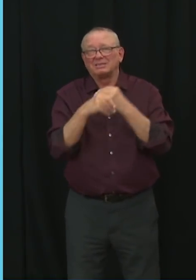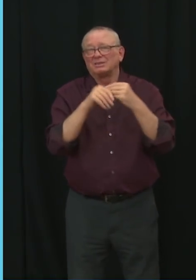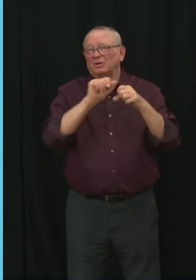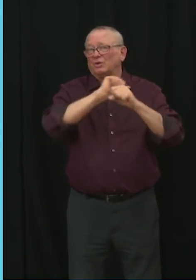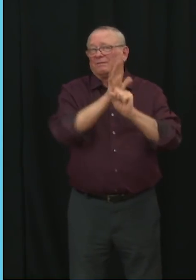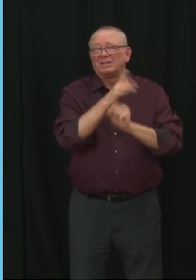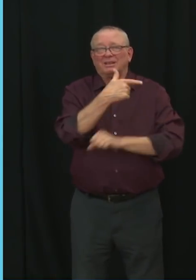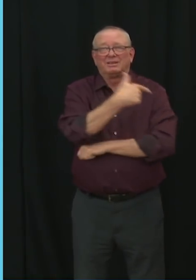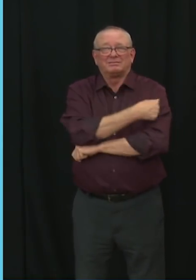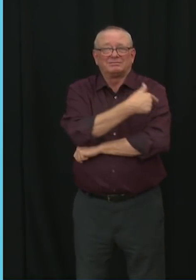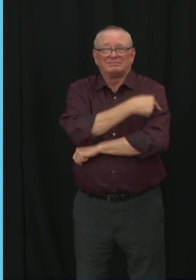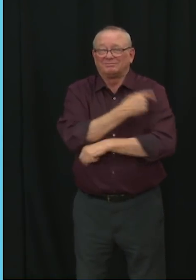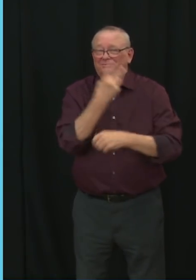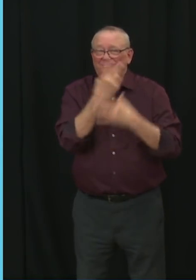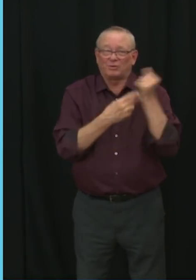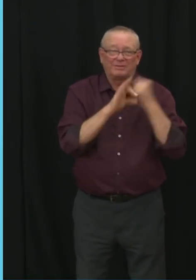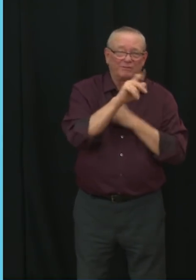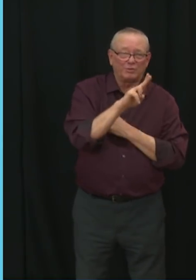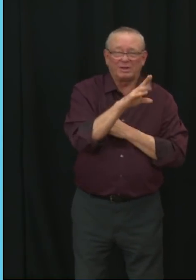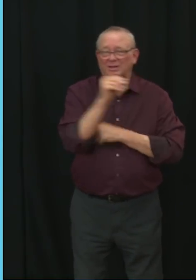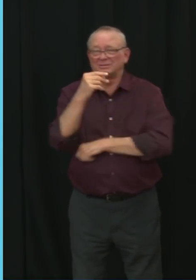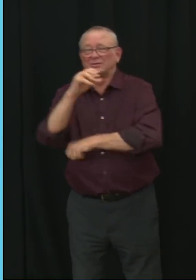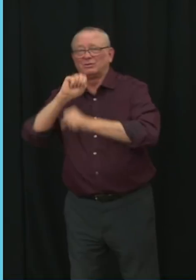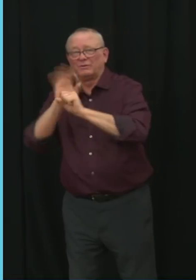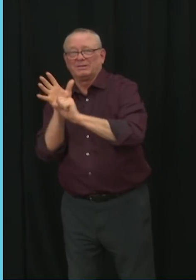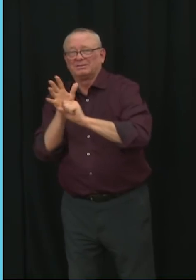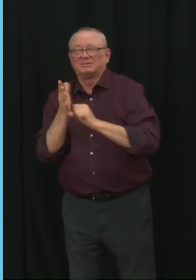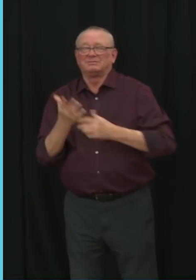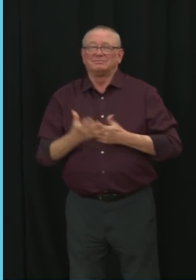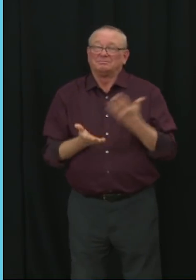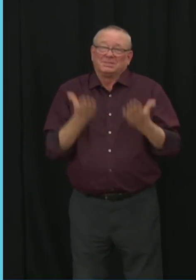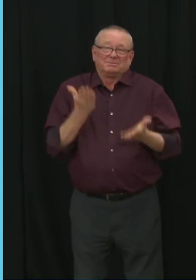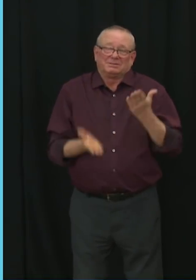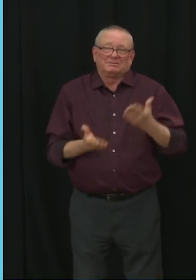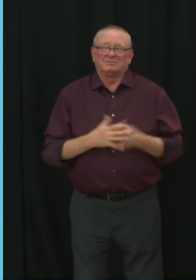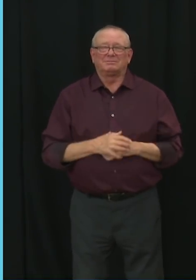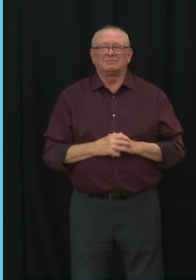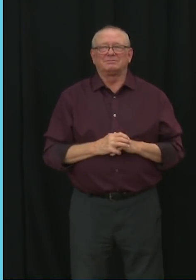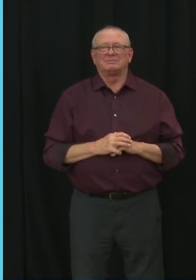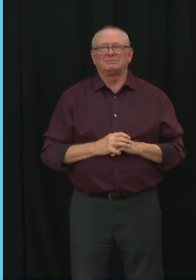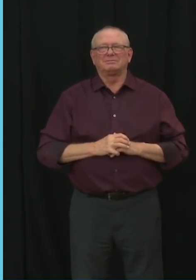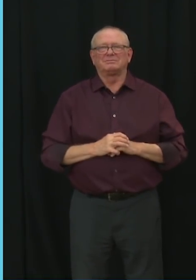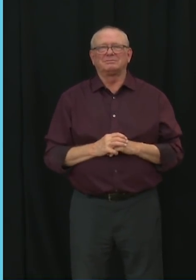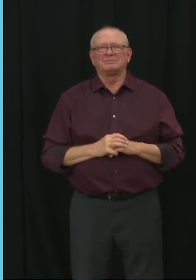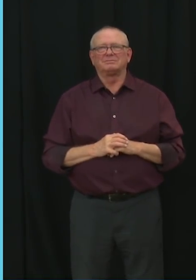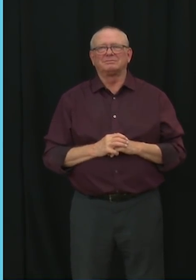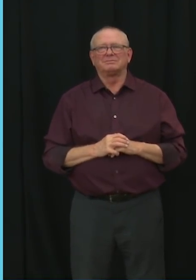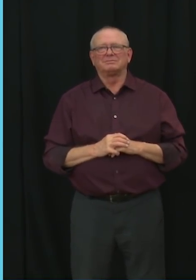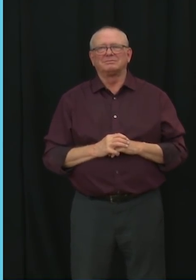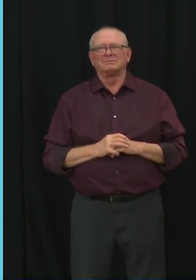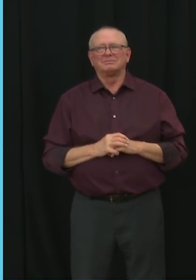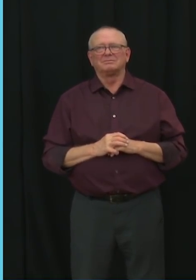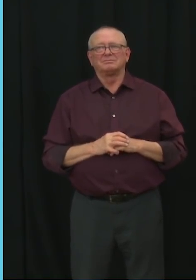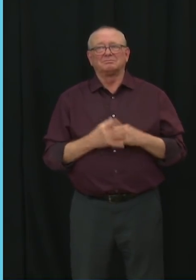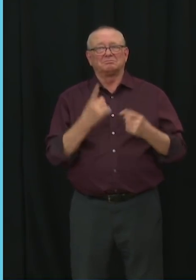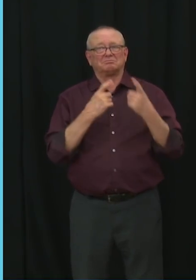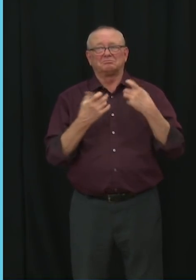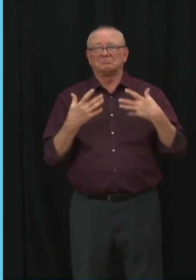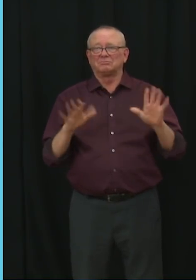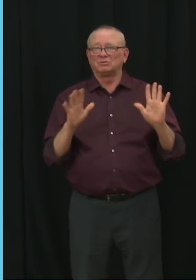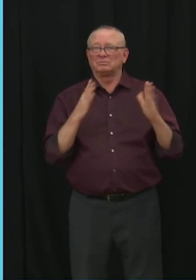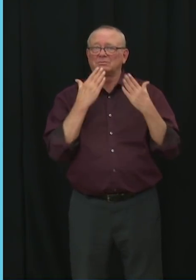out we only had 2 reporters waiting on the phone and no one else, so that's it. We'll wrap it up there. Thanks, Minister, and thanks, Dr. Hinshaw. Thank you.